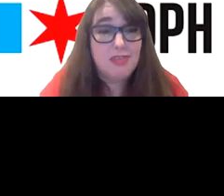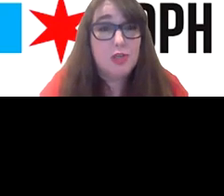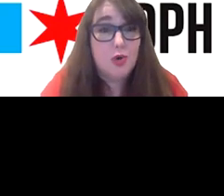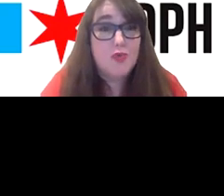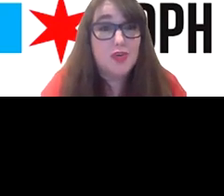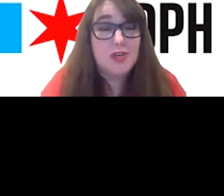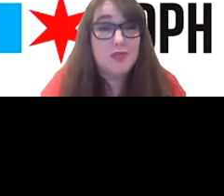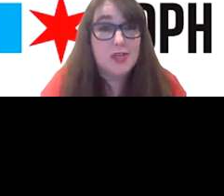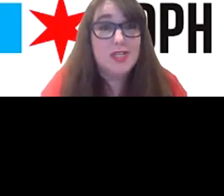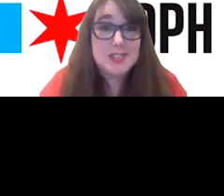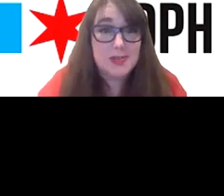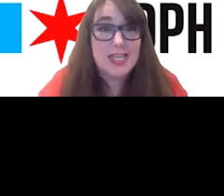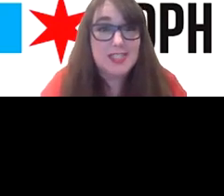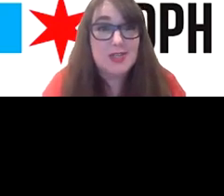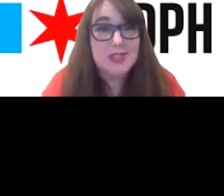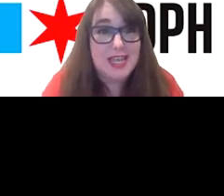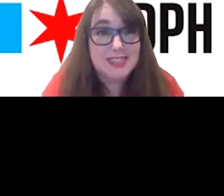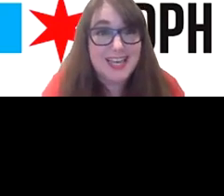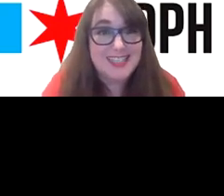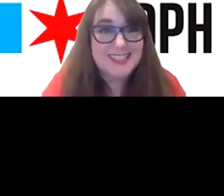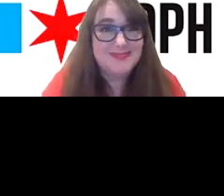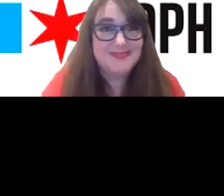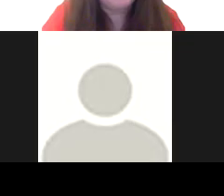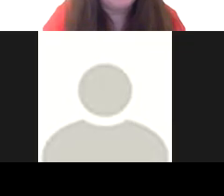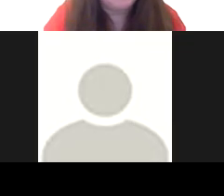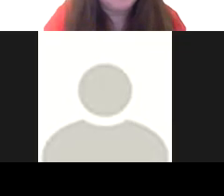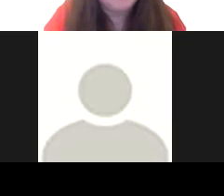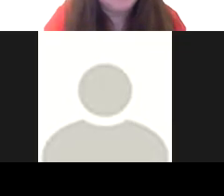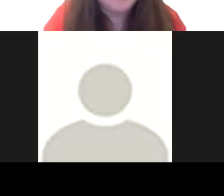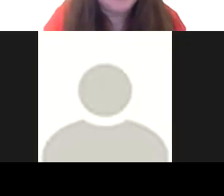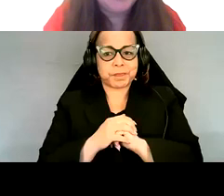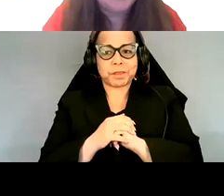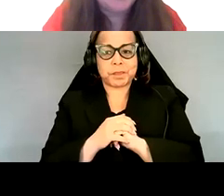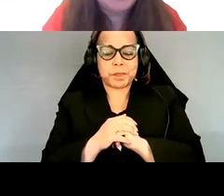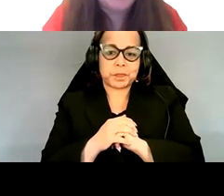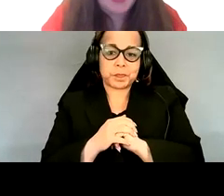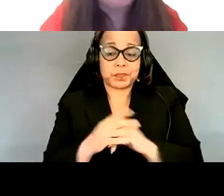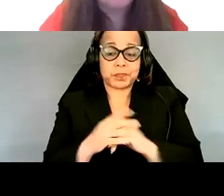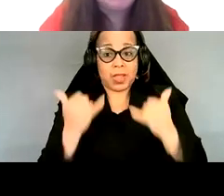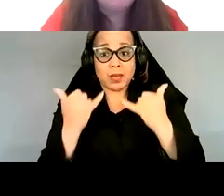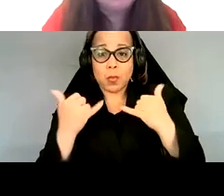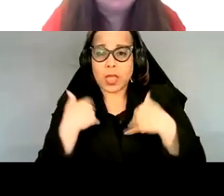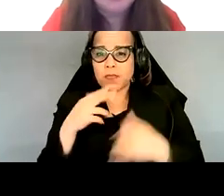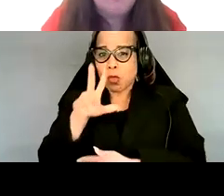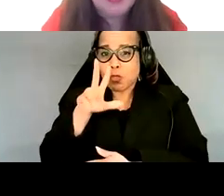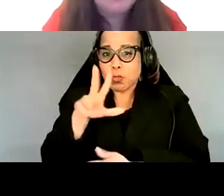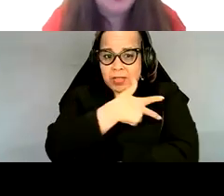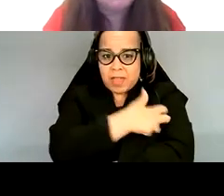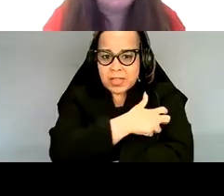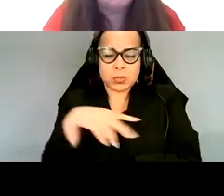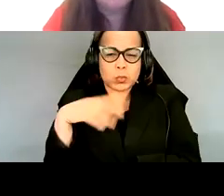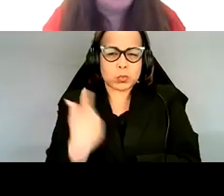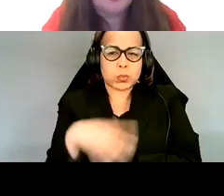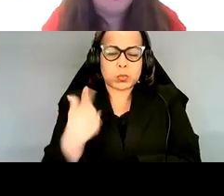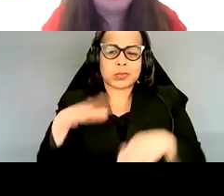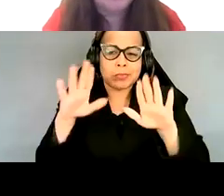method over and over. So let's go to the next slide. Right now, we have 3 vaccines, amazing